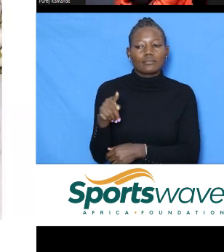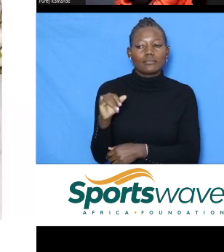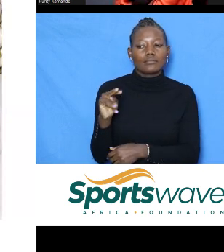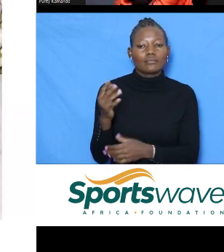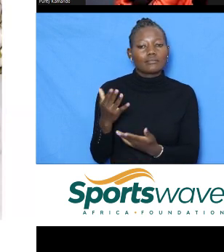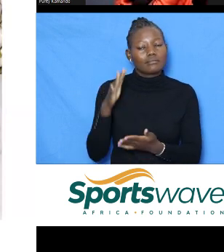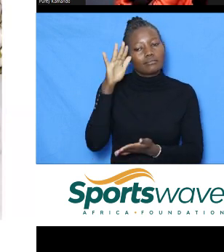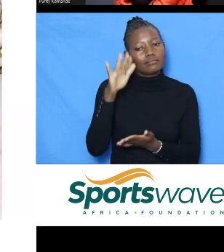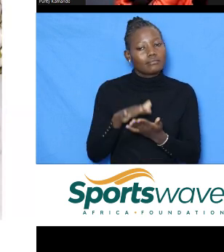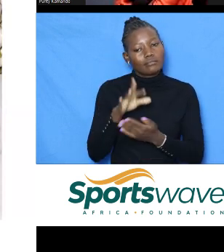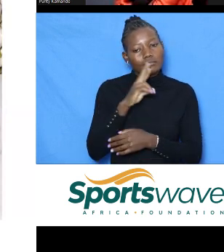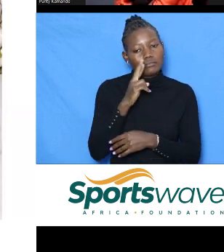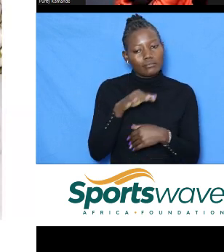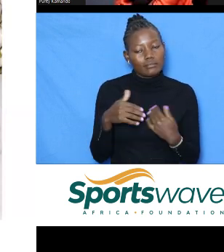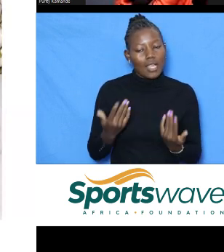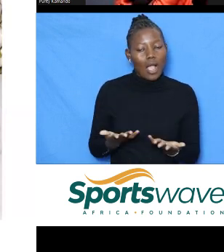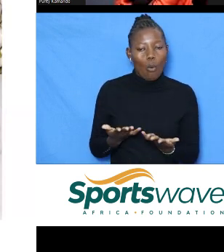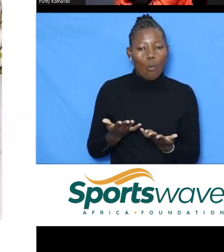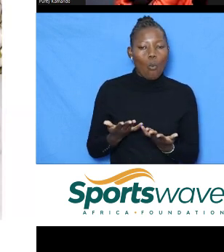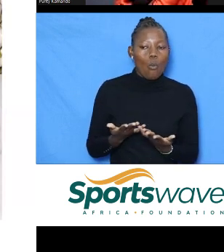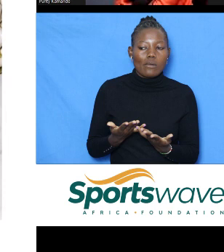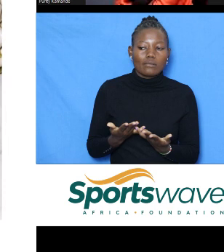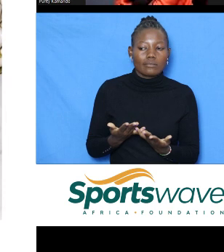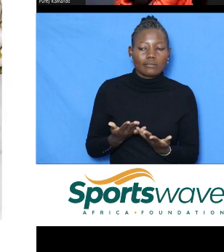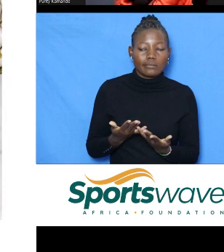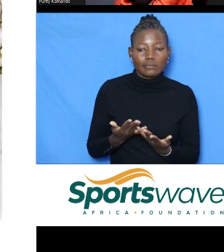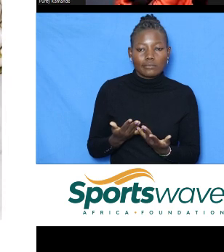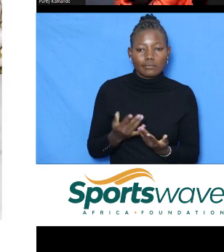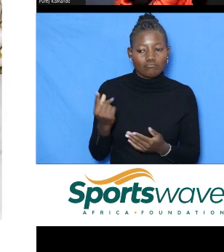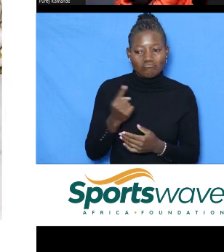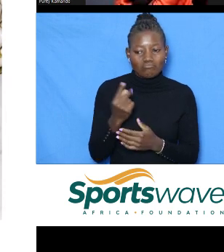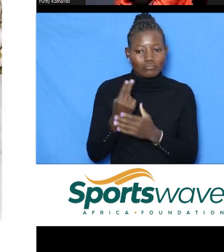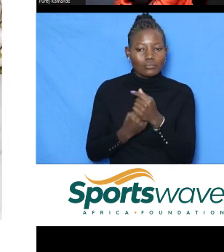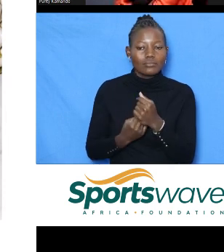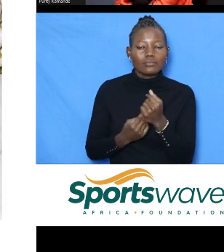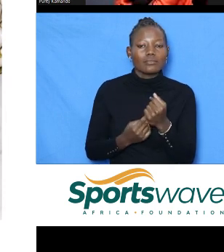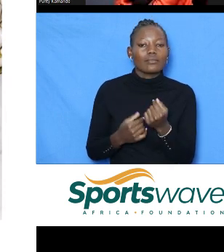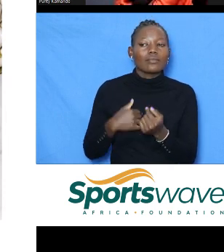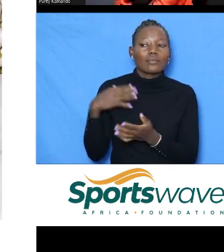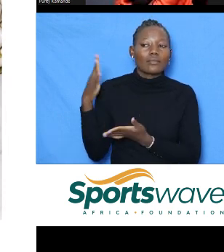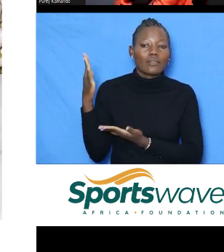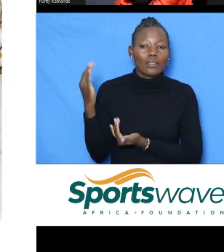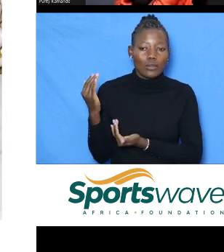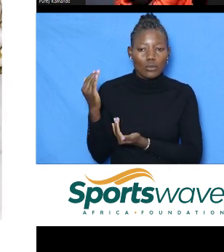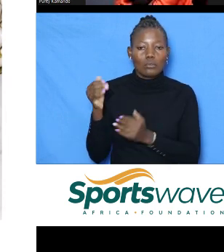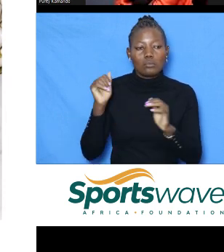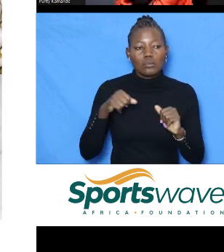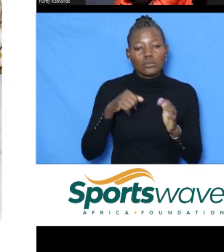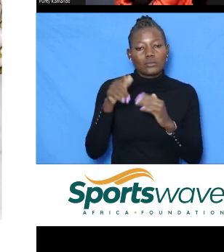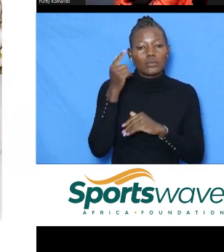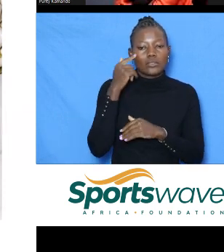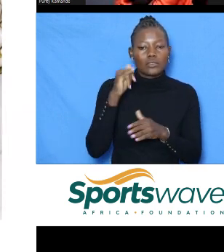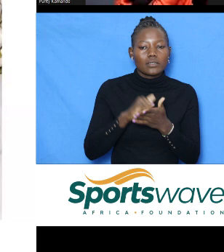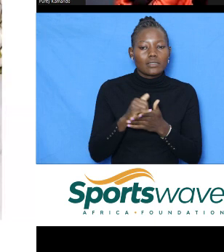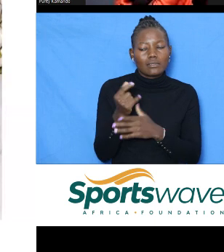the risk when it comes to supplementation and doping? So I hope we can be able to see that